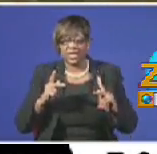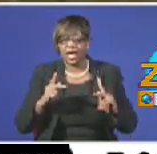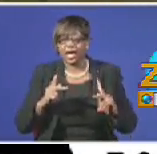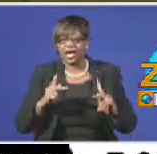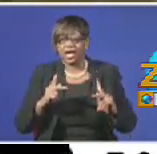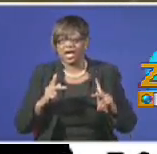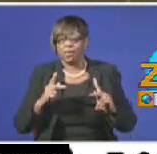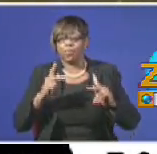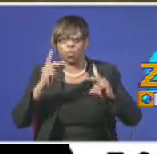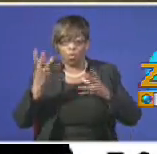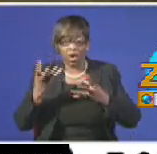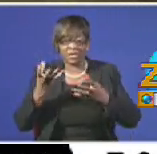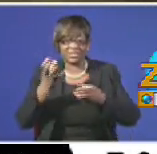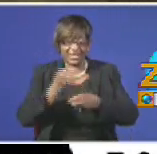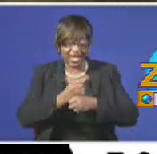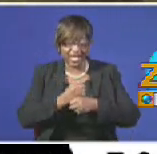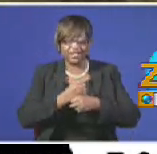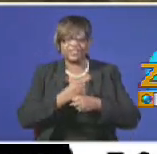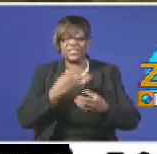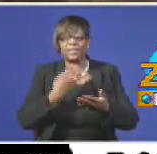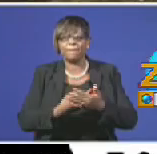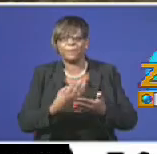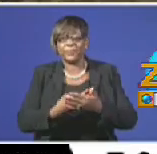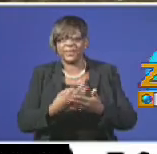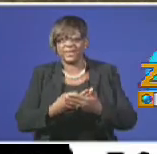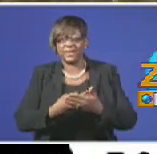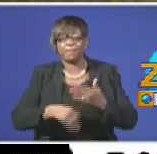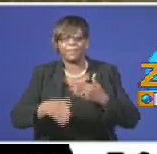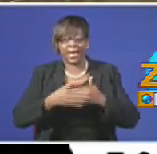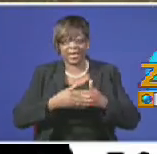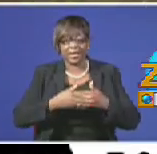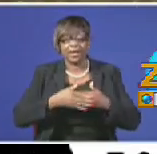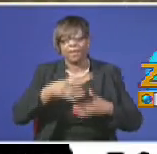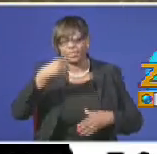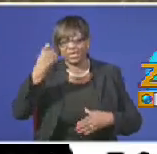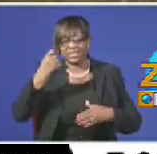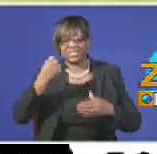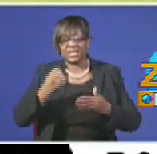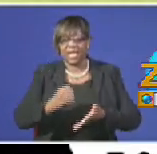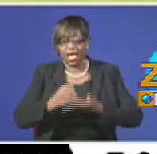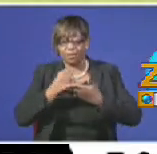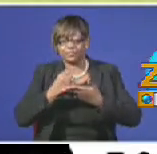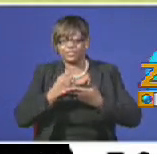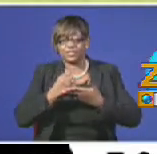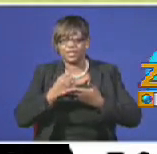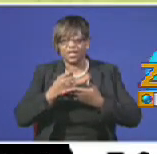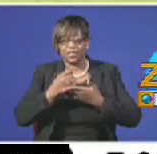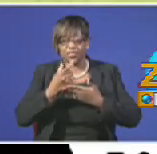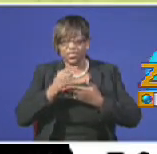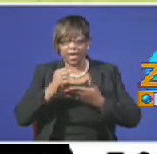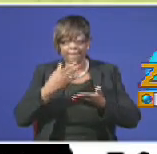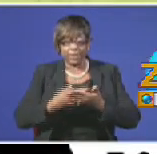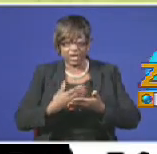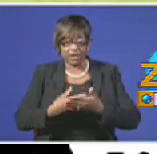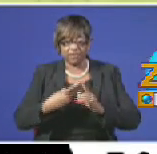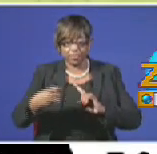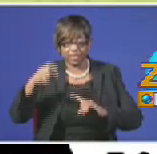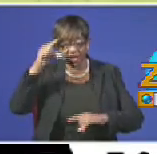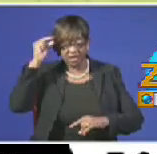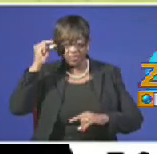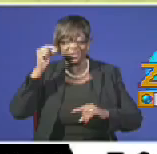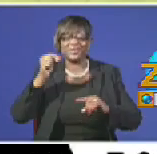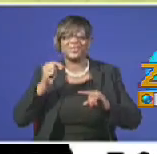hoping to get its funding back, adding that the subventions it receives from government helps to keep it open. We use the funding from the government